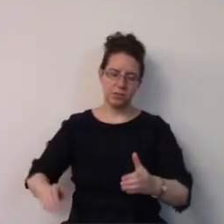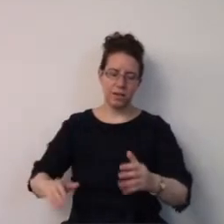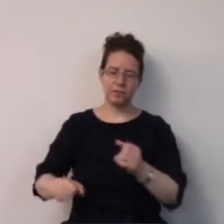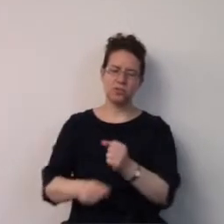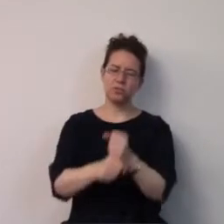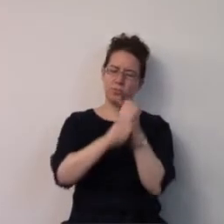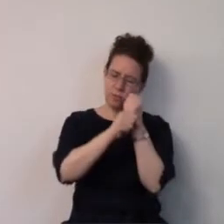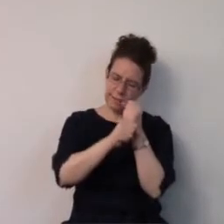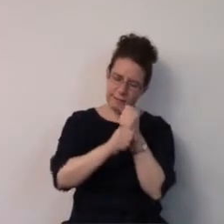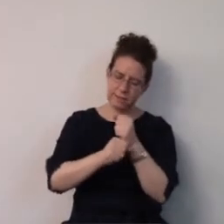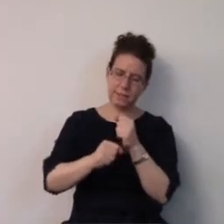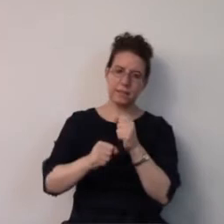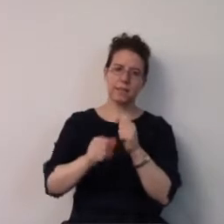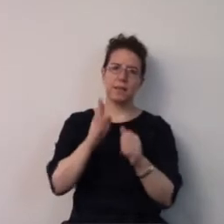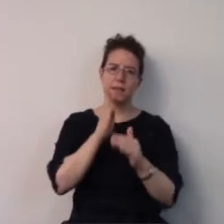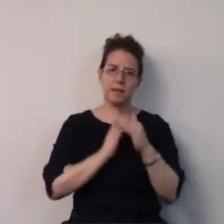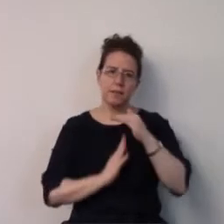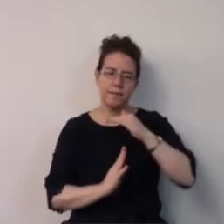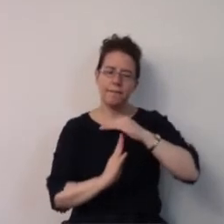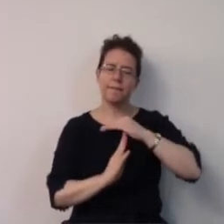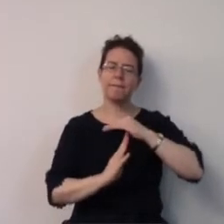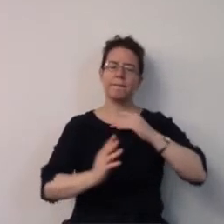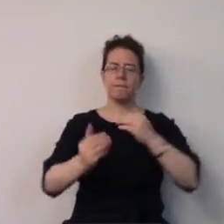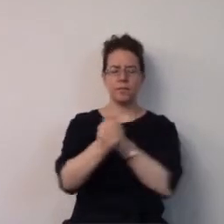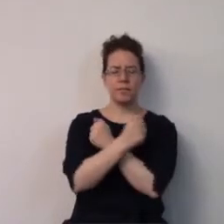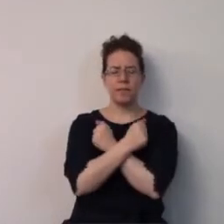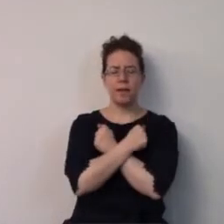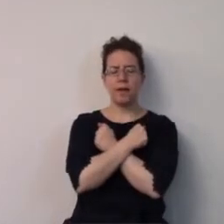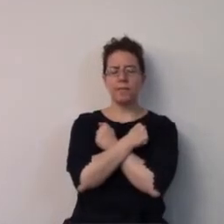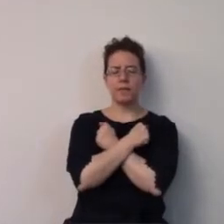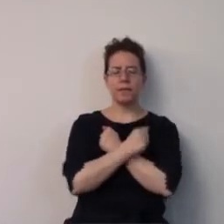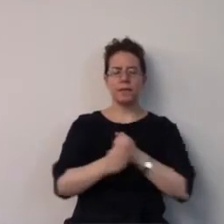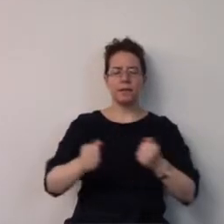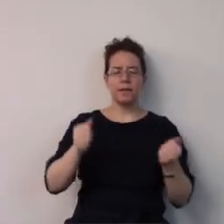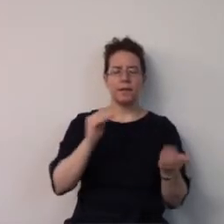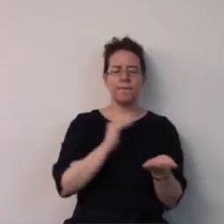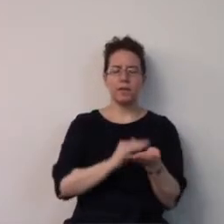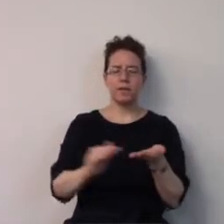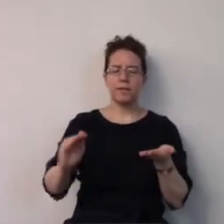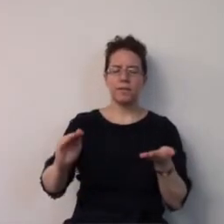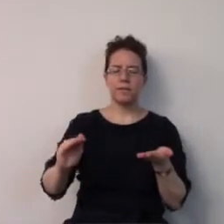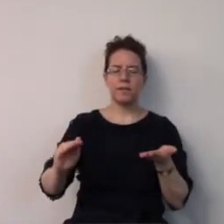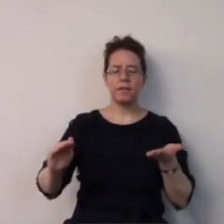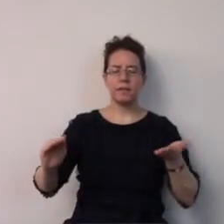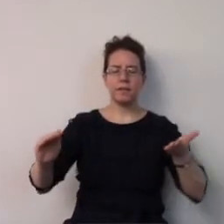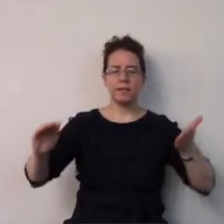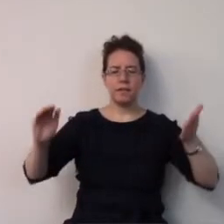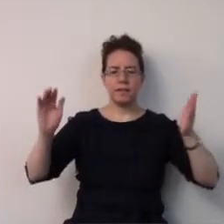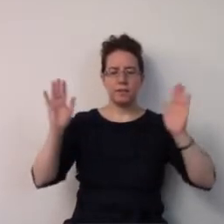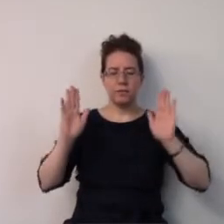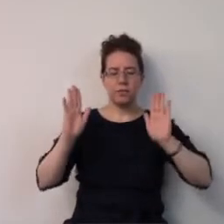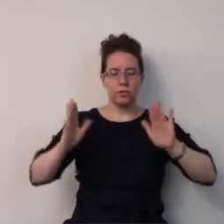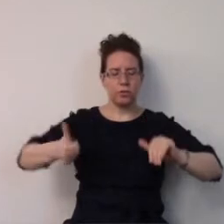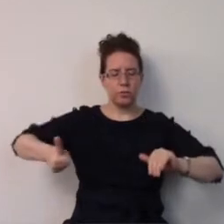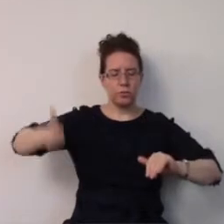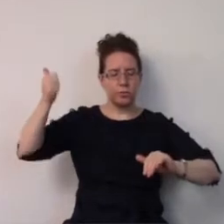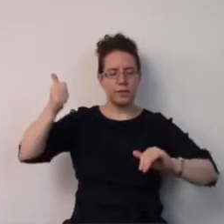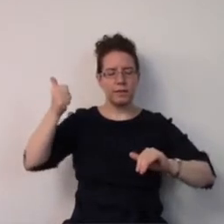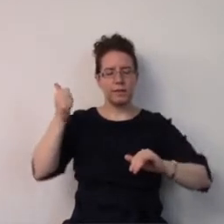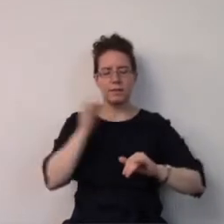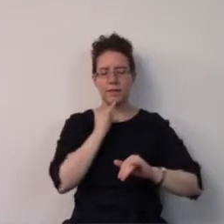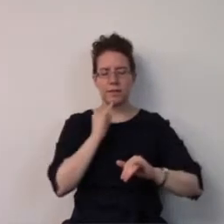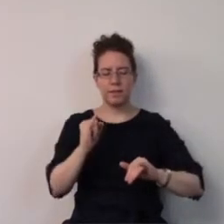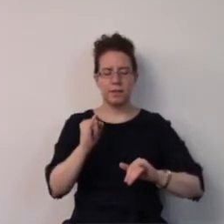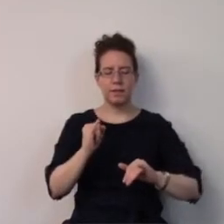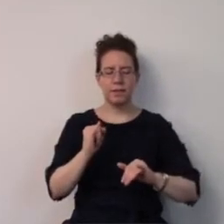that. Solomon, this is how he came before the Lord in 1 Kings 3 and verse 7. He said, "And now, O Lord my God,